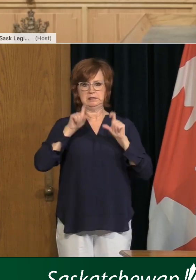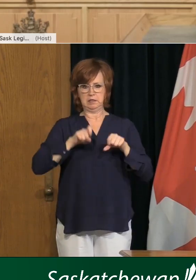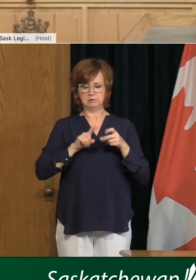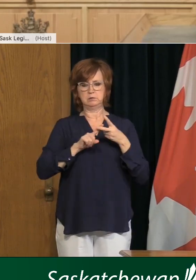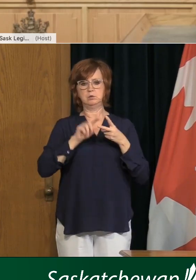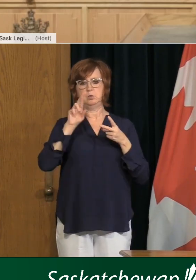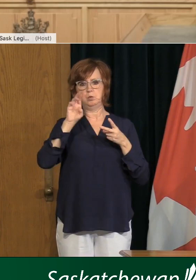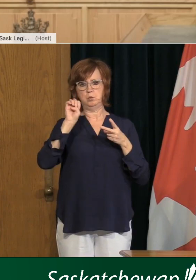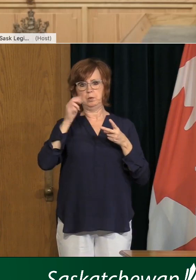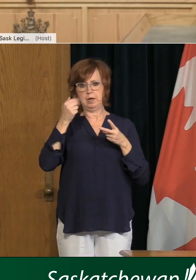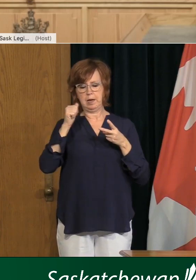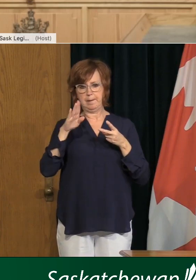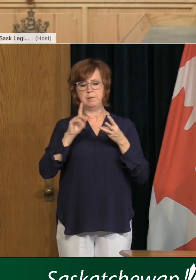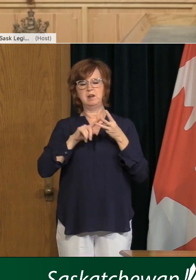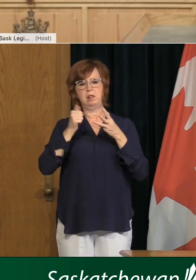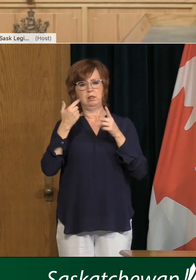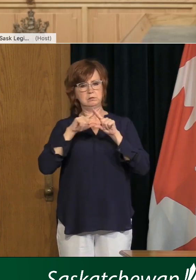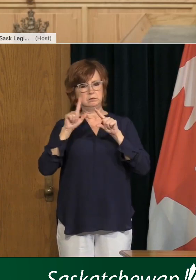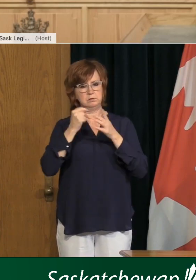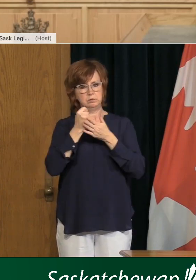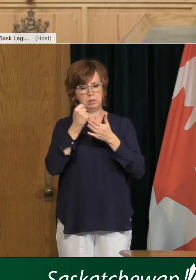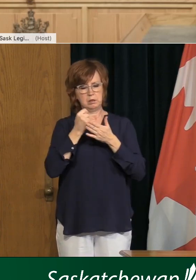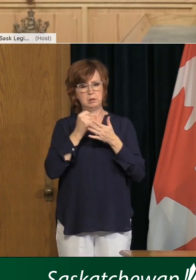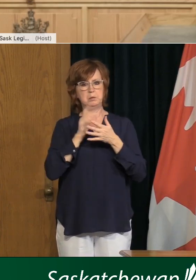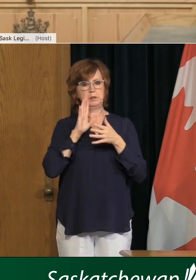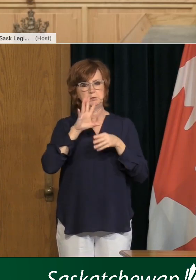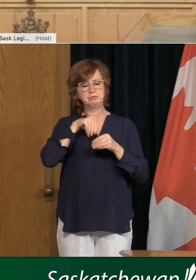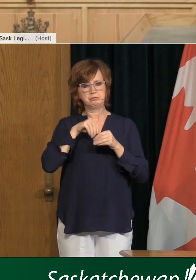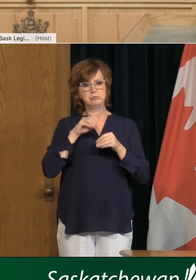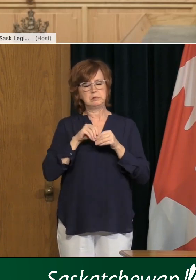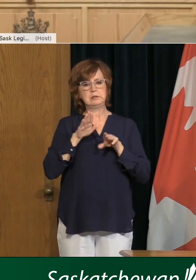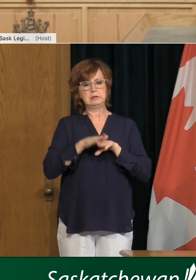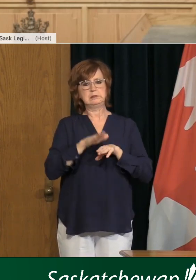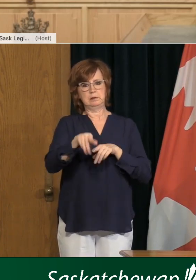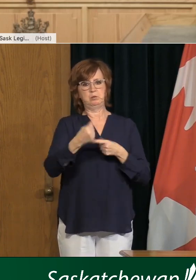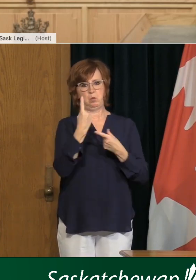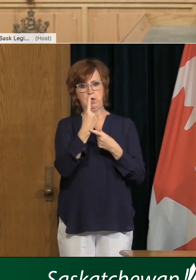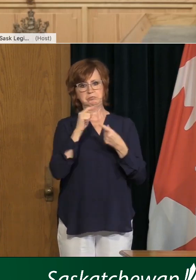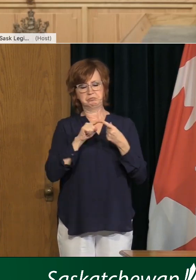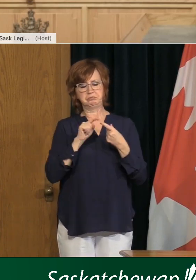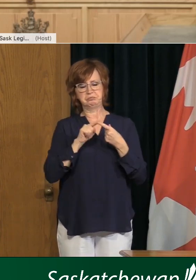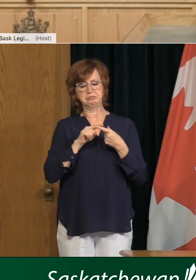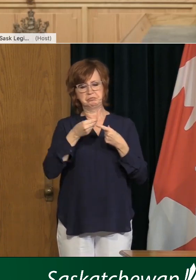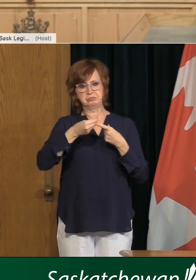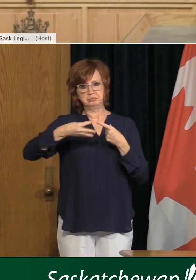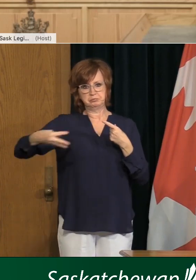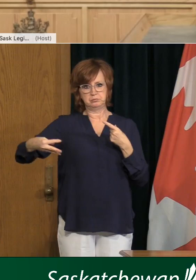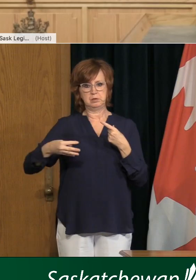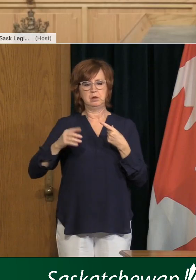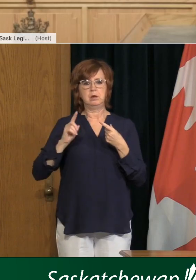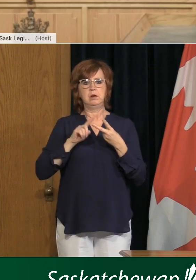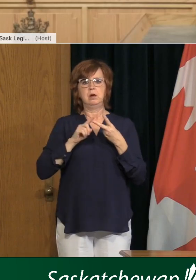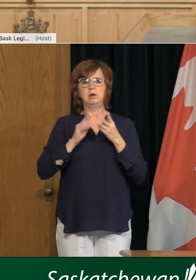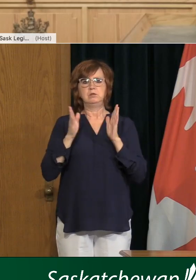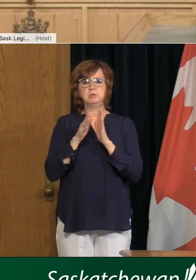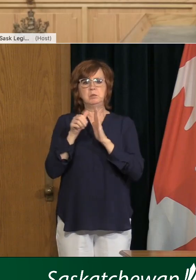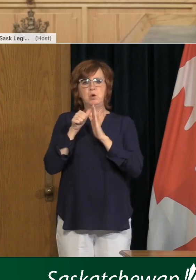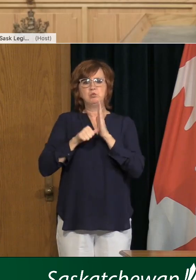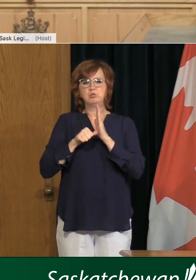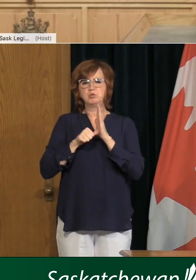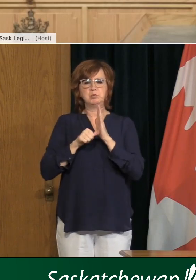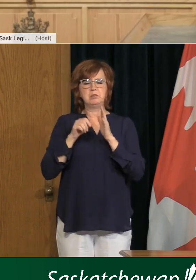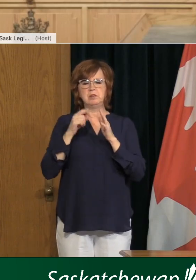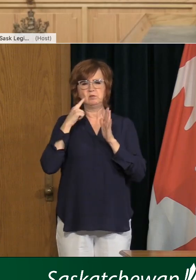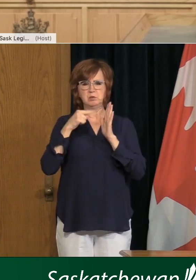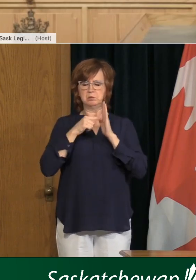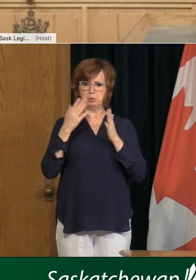be brought online and expanded during phase 1 of the service resumption plans, as will ambulatory care. And an example